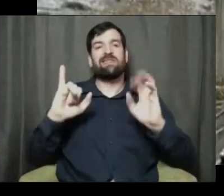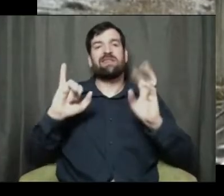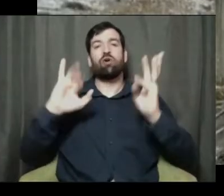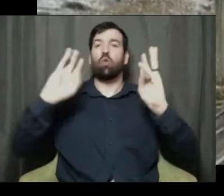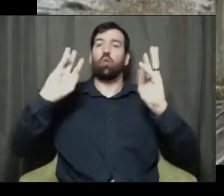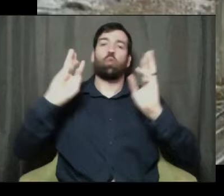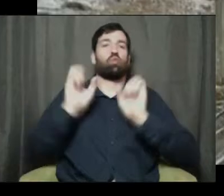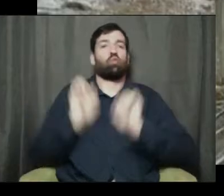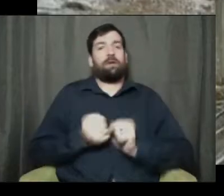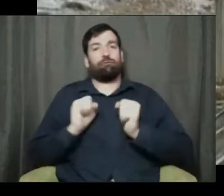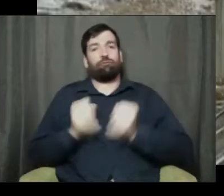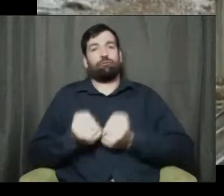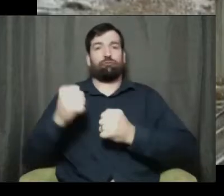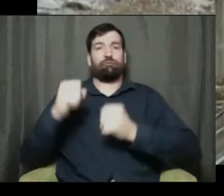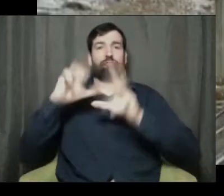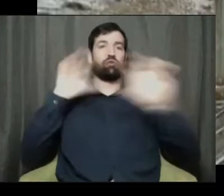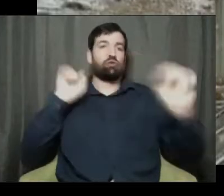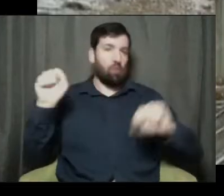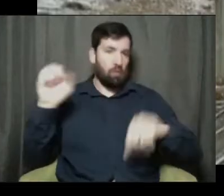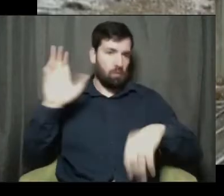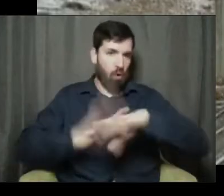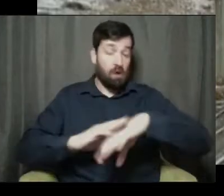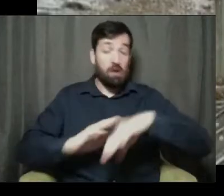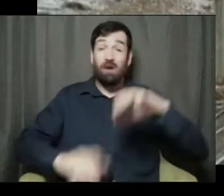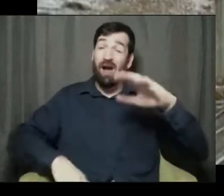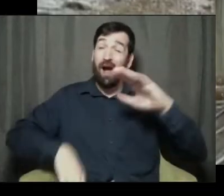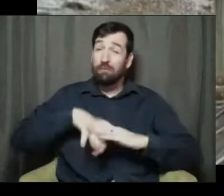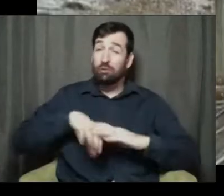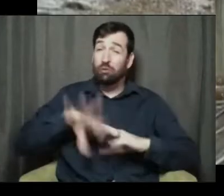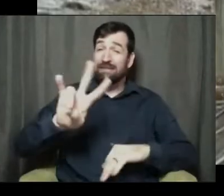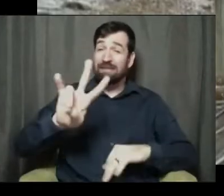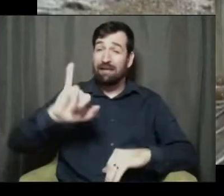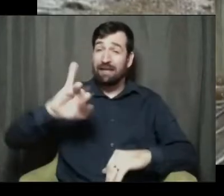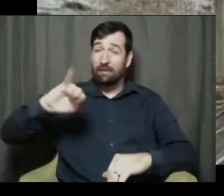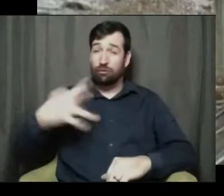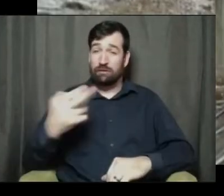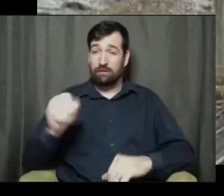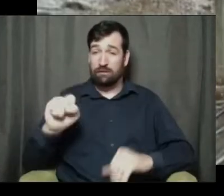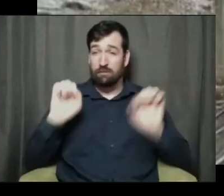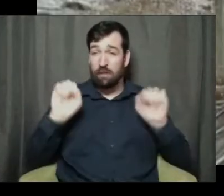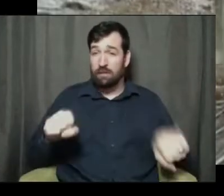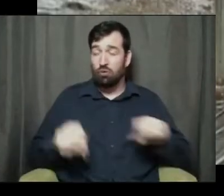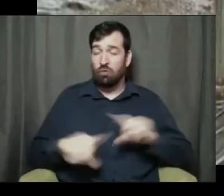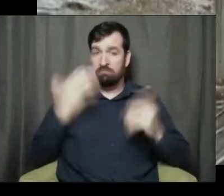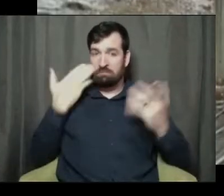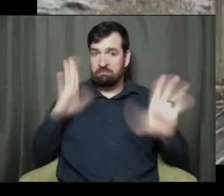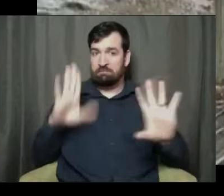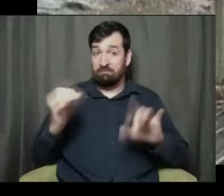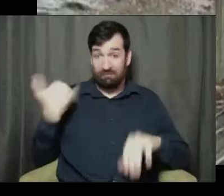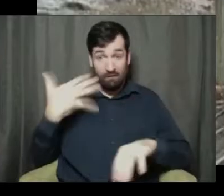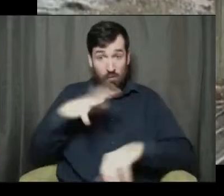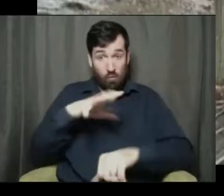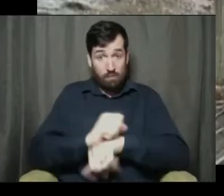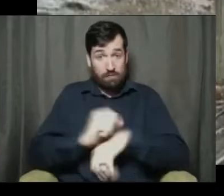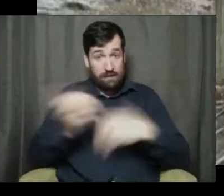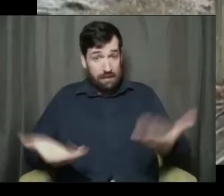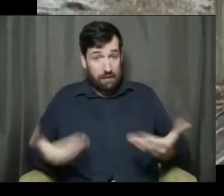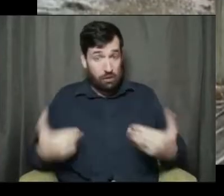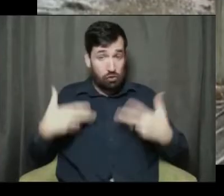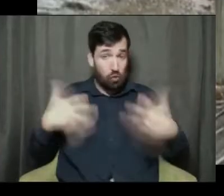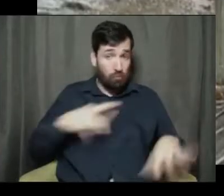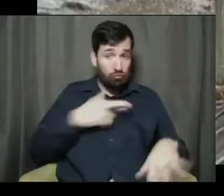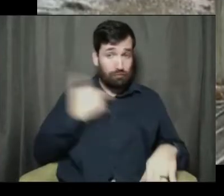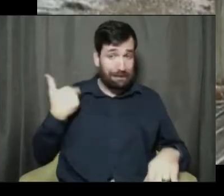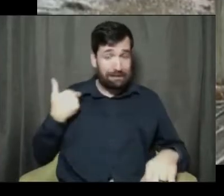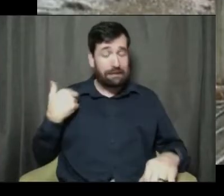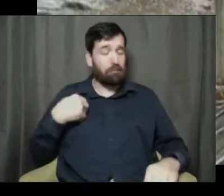and we're expected to get up to 7 inches of snow. I don't know if that's happening, but if you do have an appointment today at the health system, but you don't want to risk it, we totally get it.